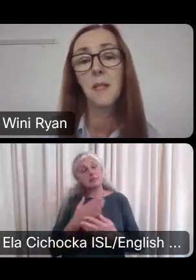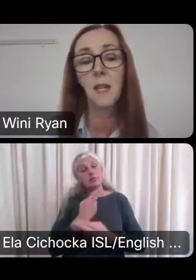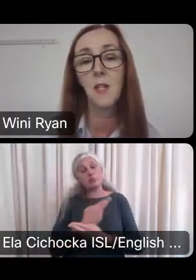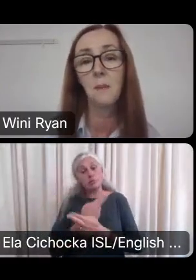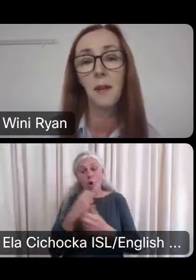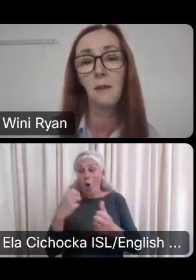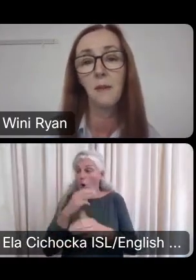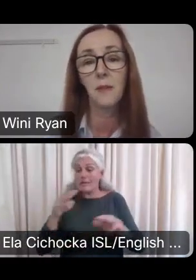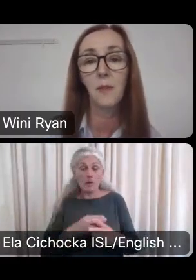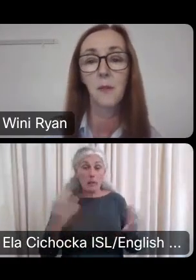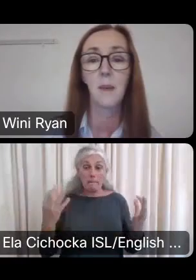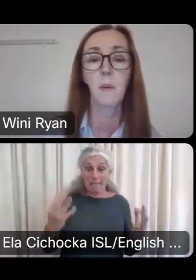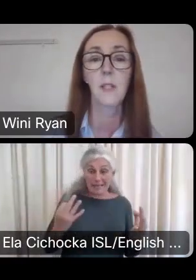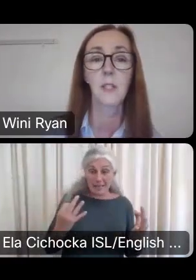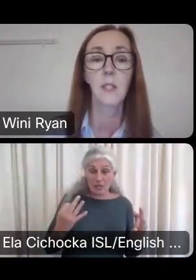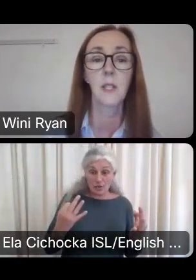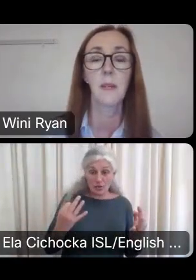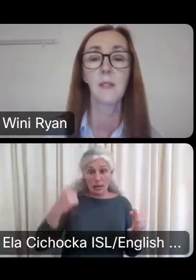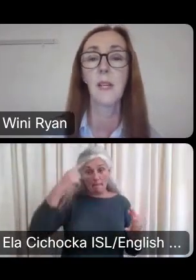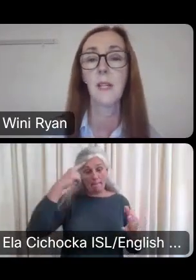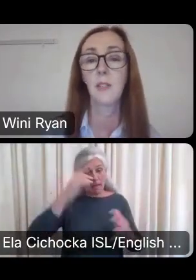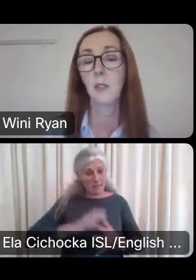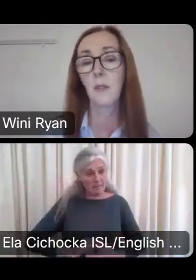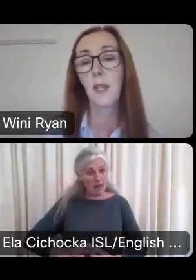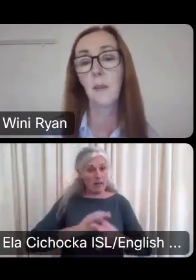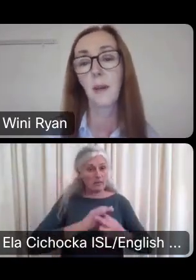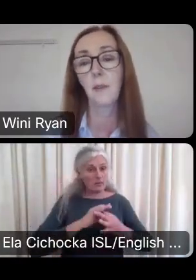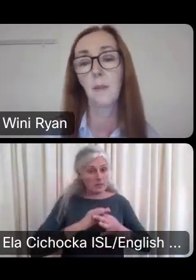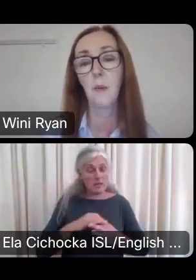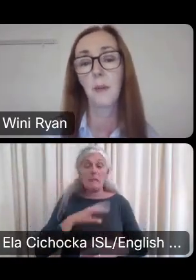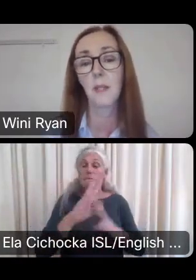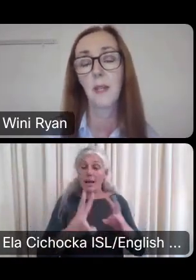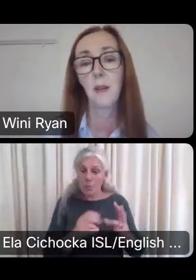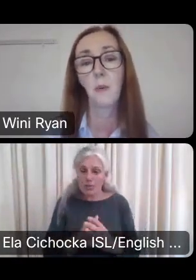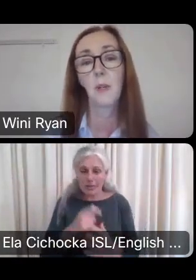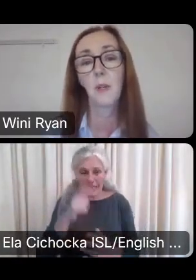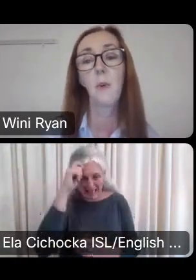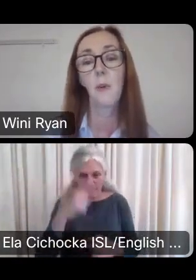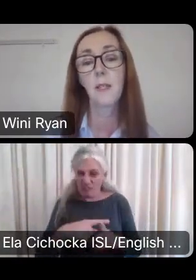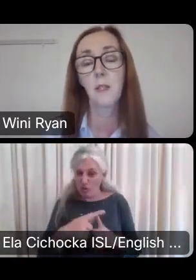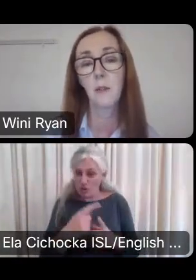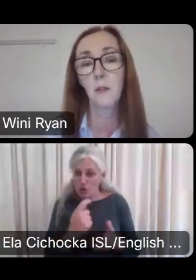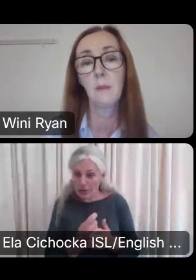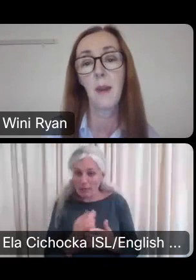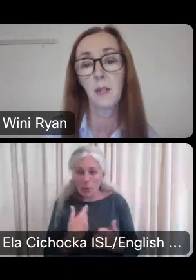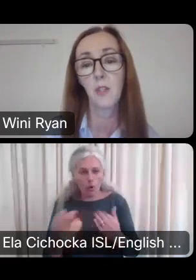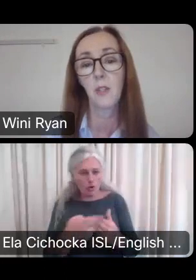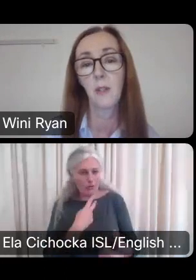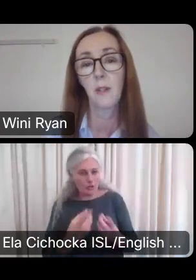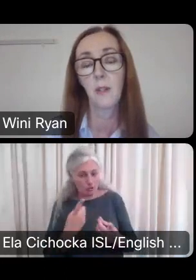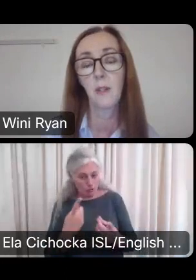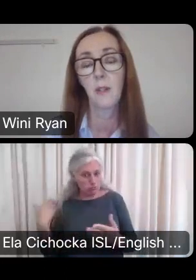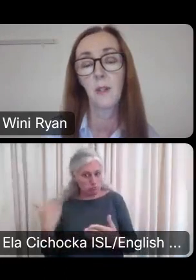it's meditation, mindfulness. So my question to you is just to think about for a moment, what do you already do to